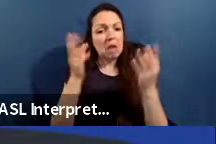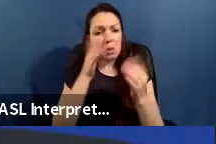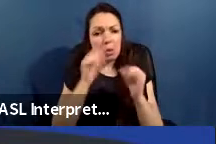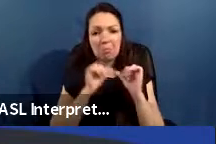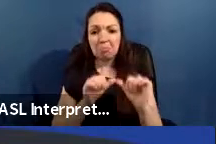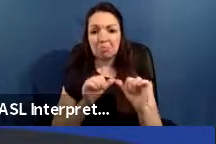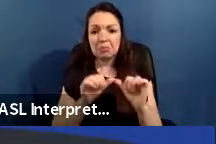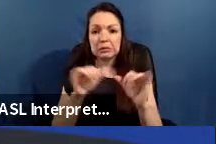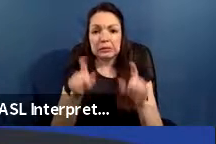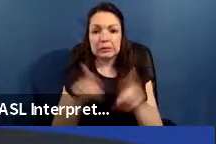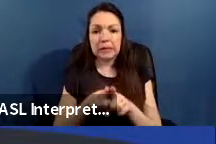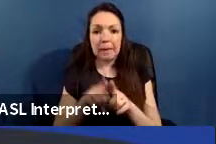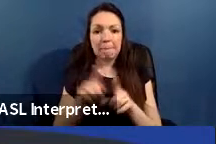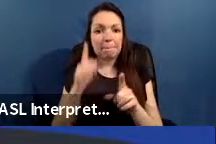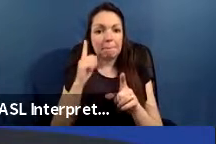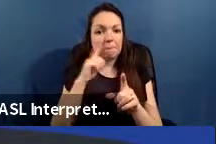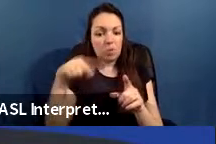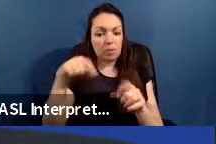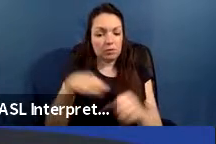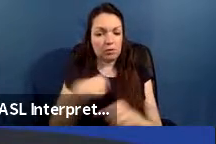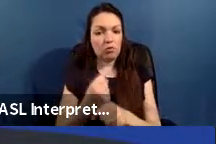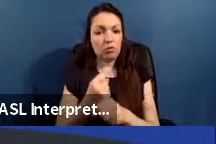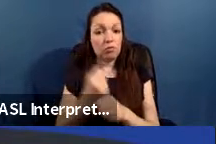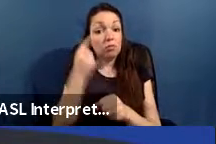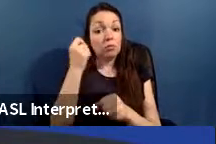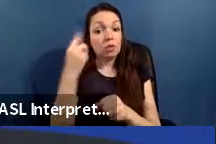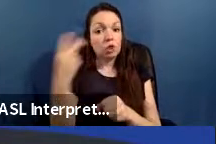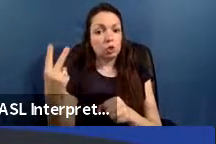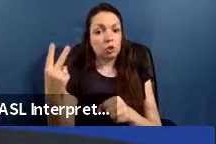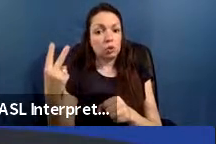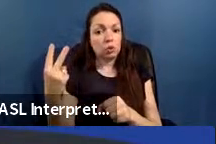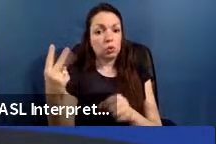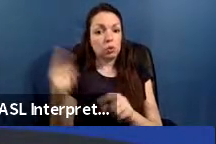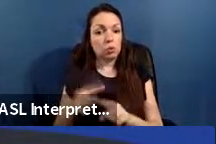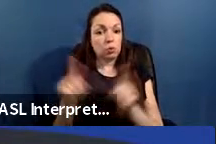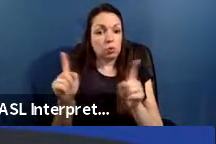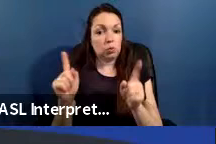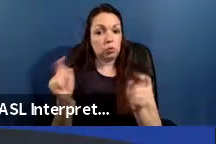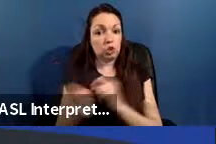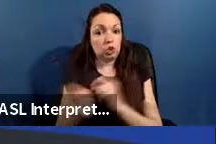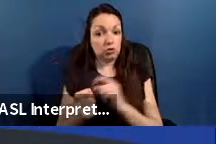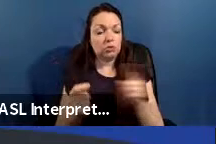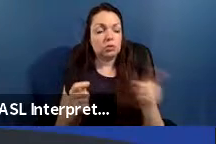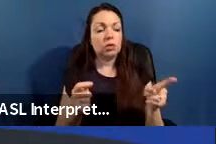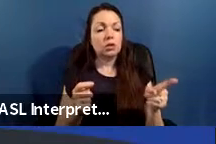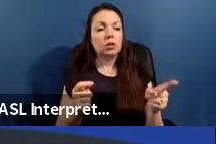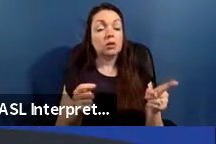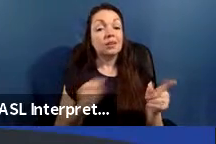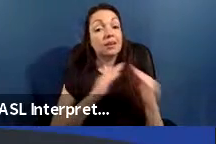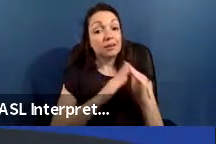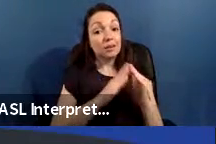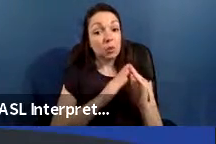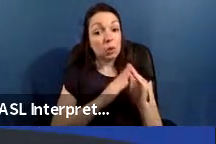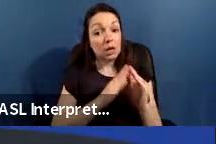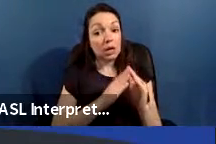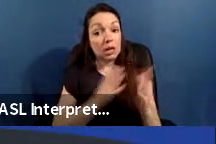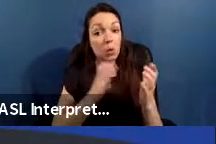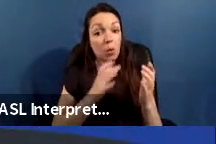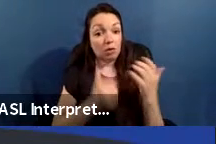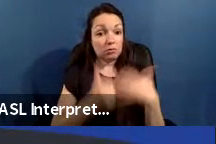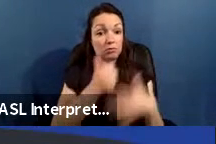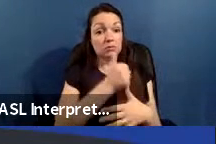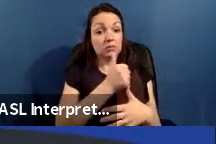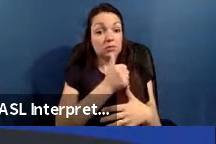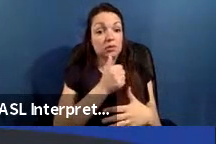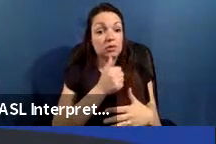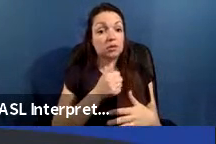the upcoming capital planning year. However, 2 items to note. We heard from the community and continue to prioritize critical capital needs